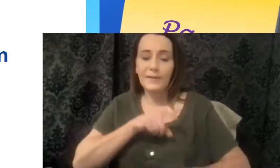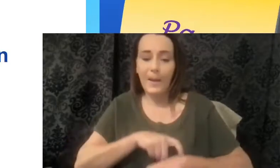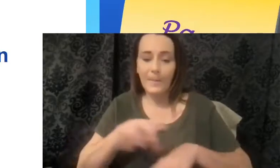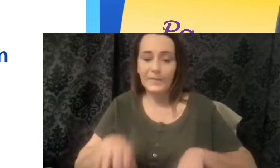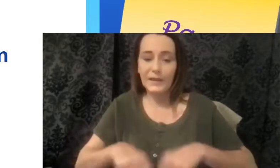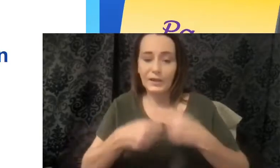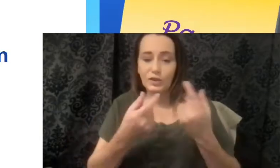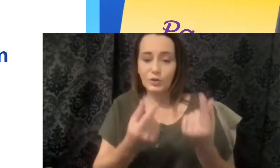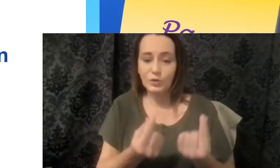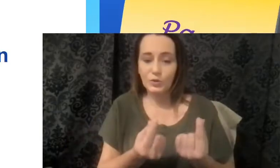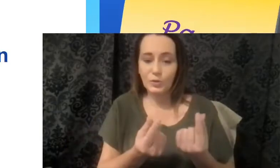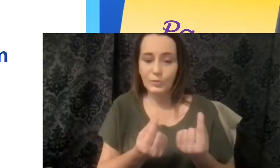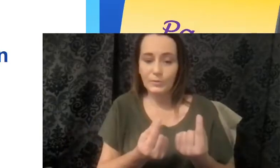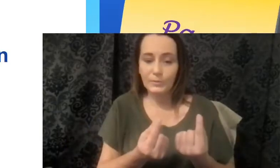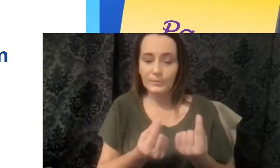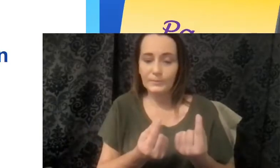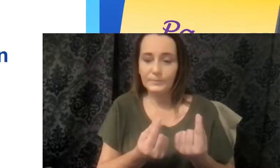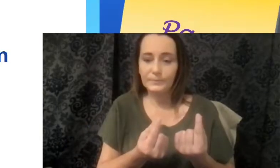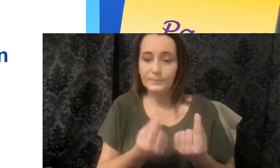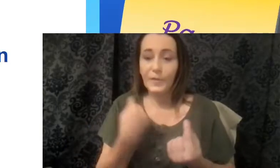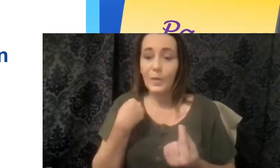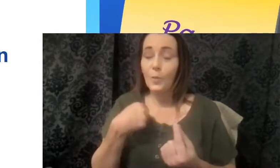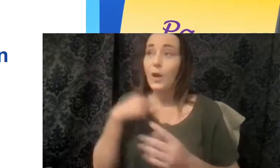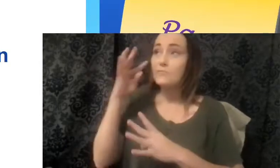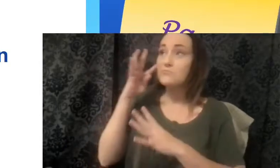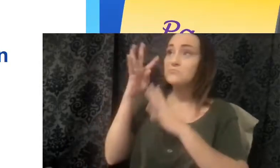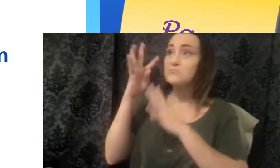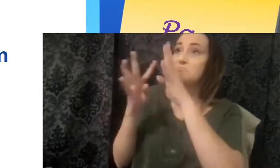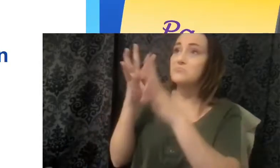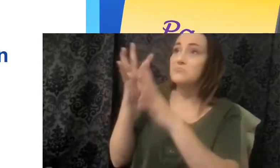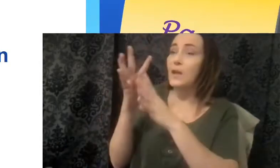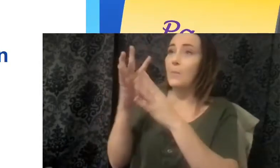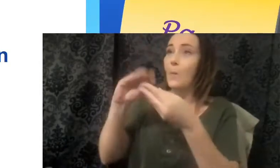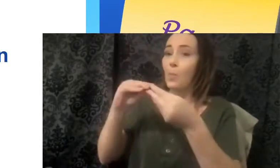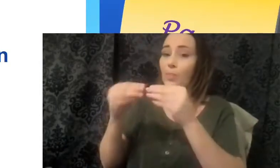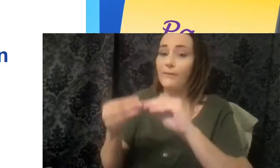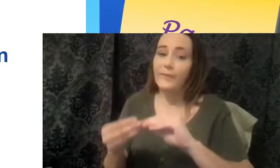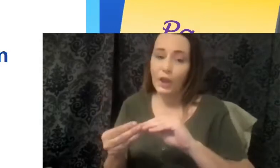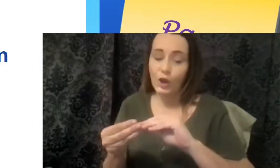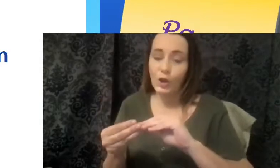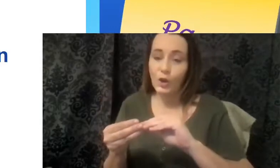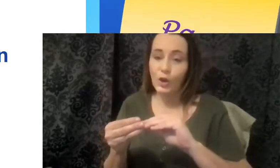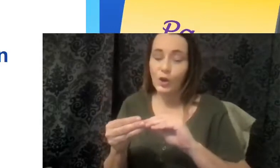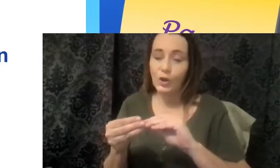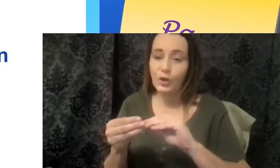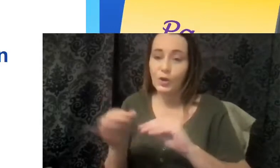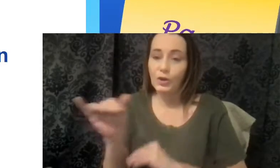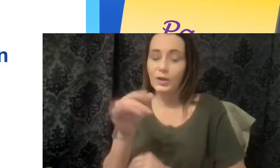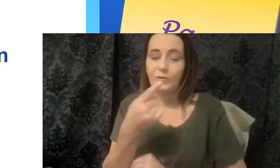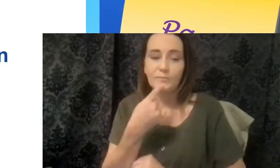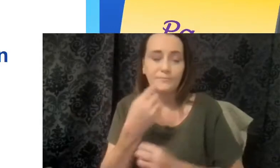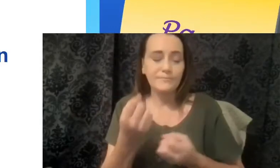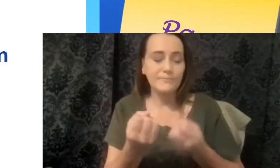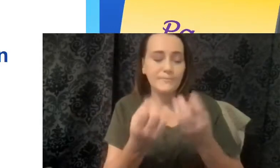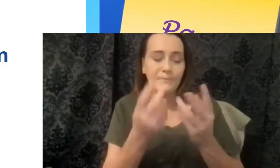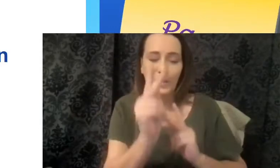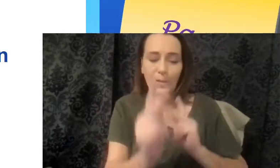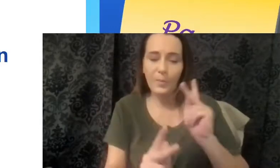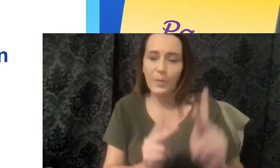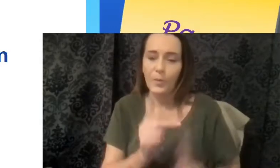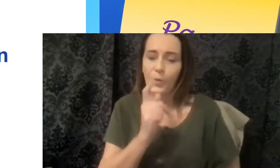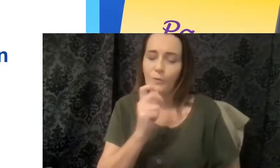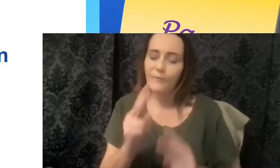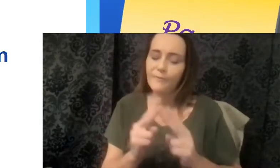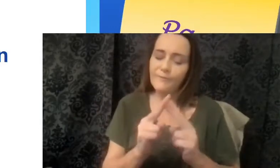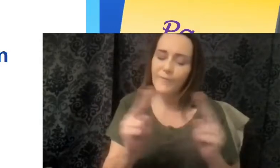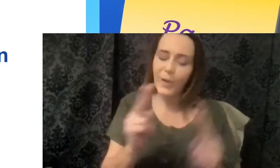Now, we did come up with a figure. Actually, as you said, there's a lot of people in this room very